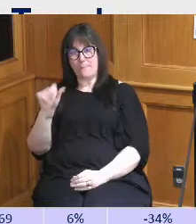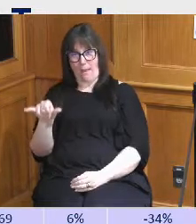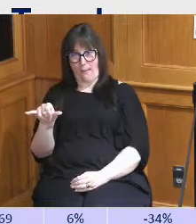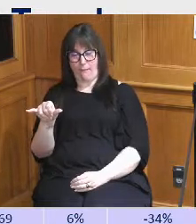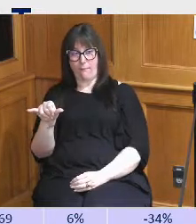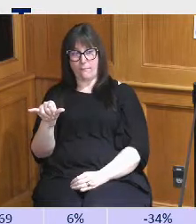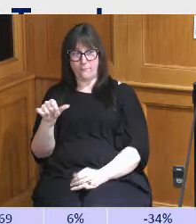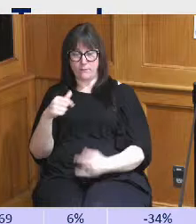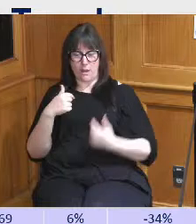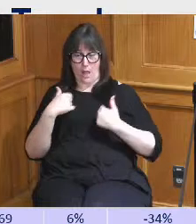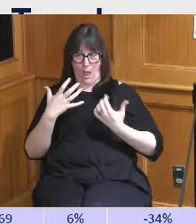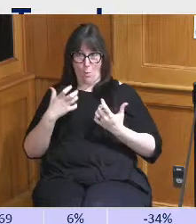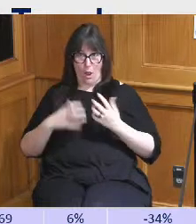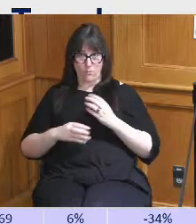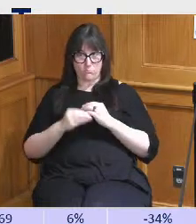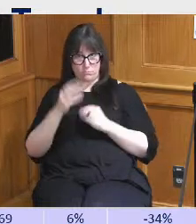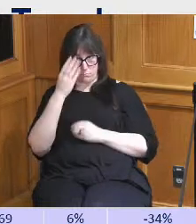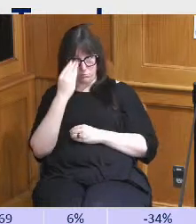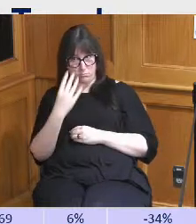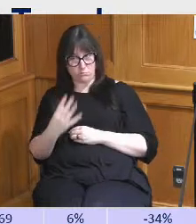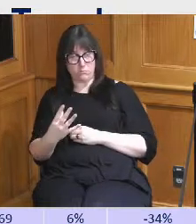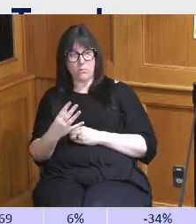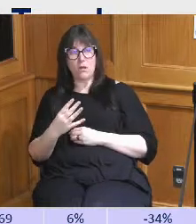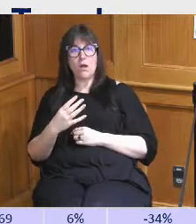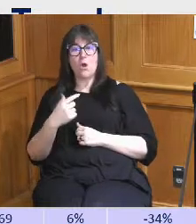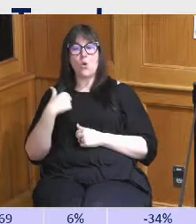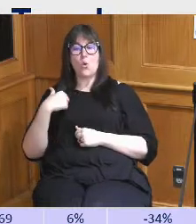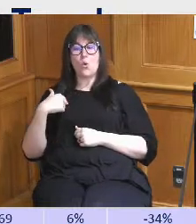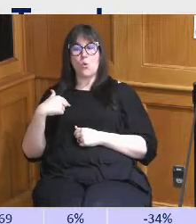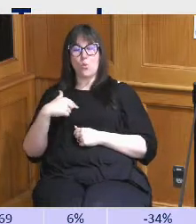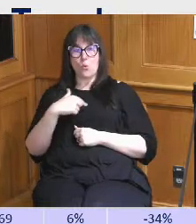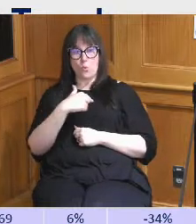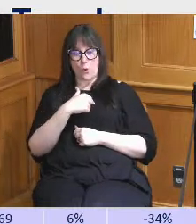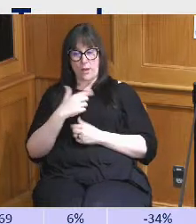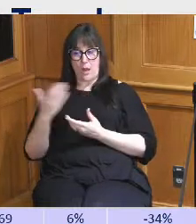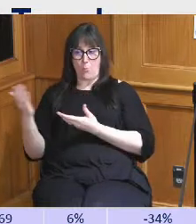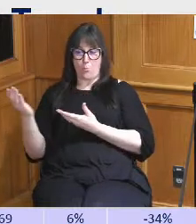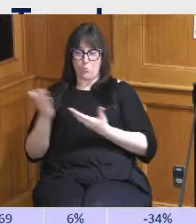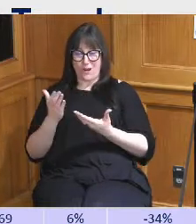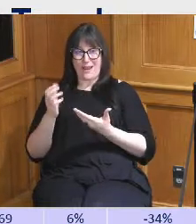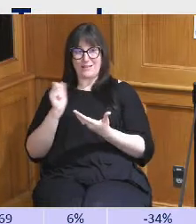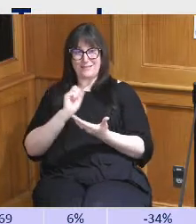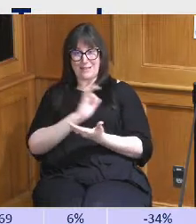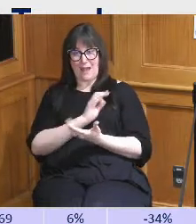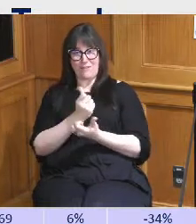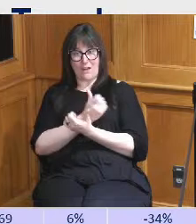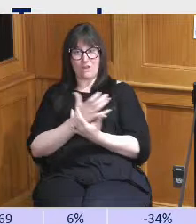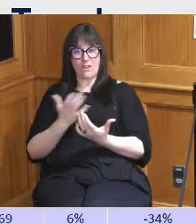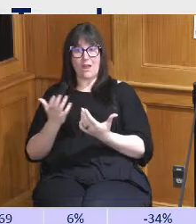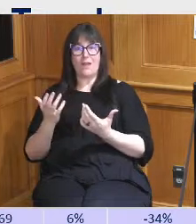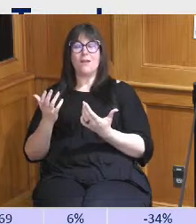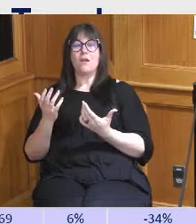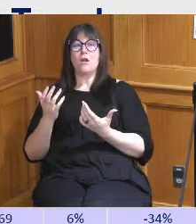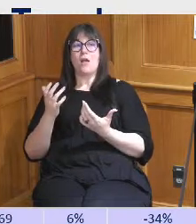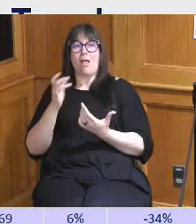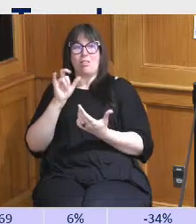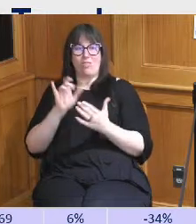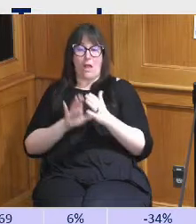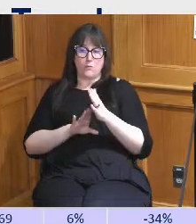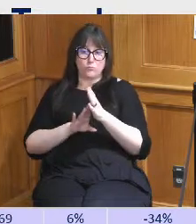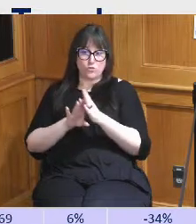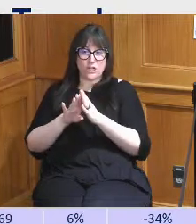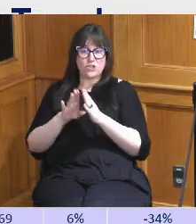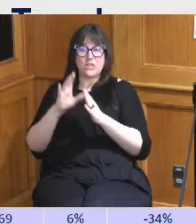want to add a caveat to that. As we bring staff on board and trainees on board, that projection assumes that those